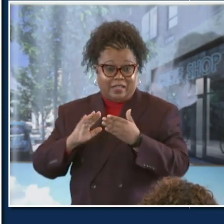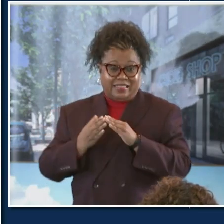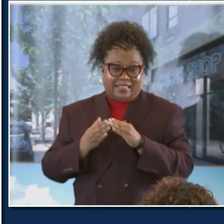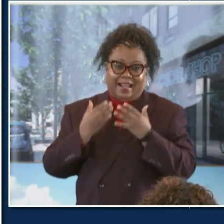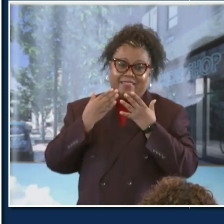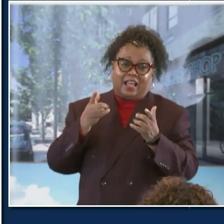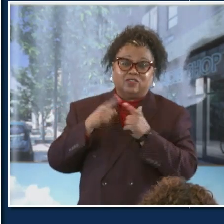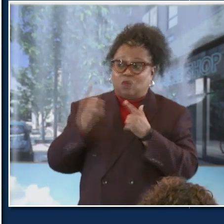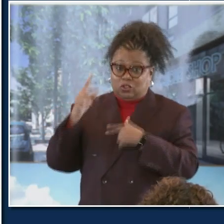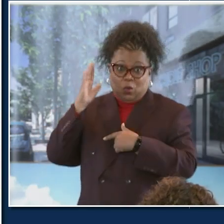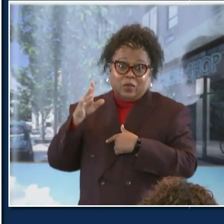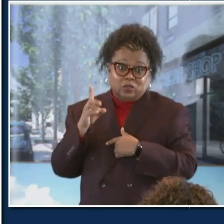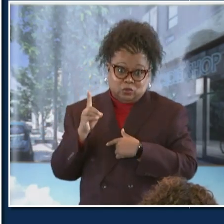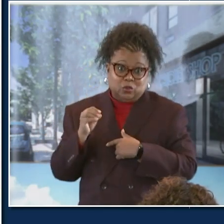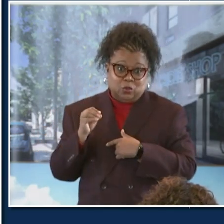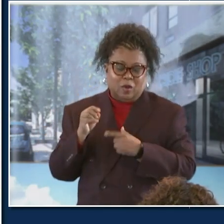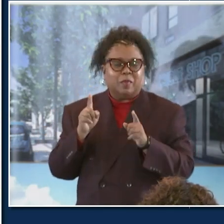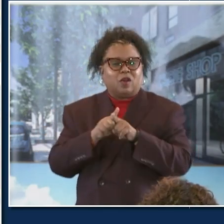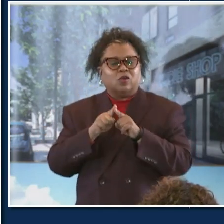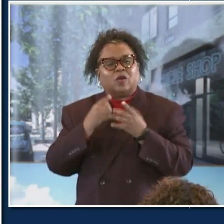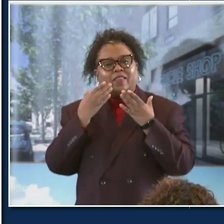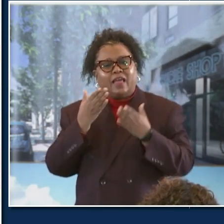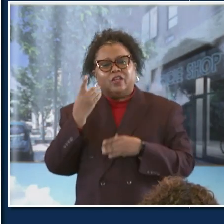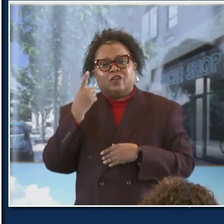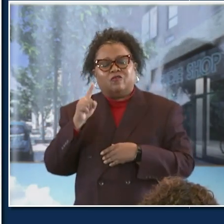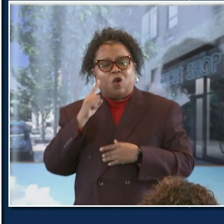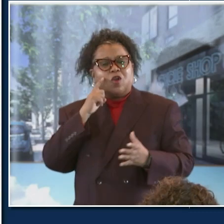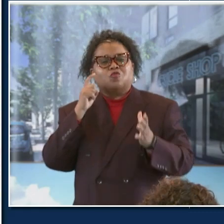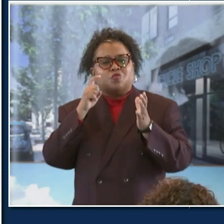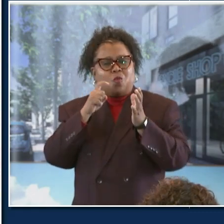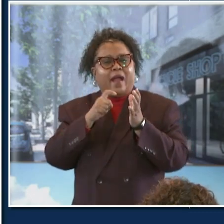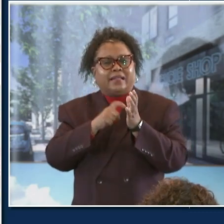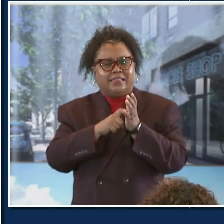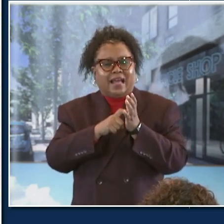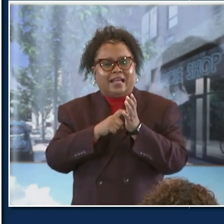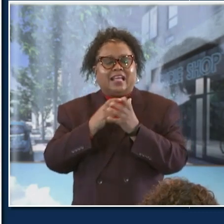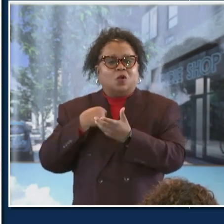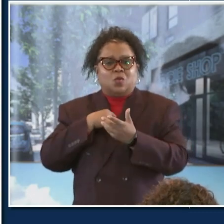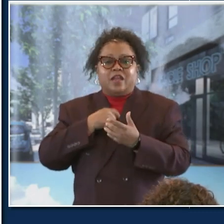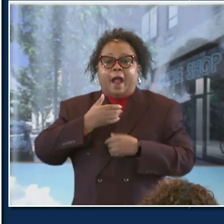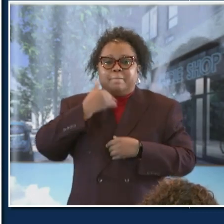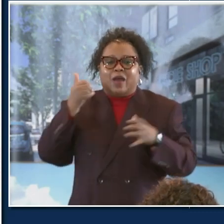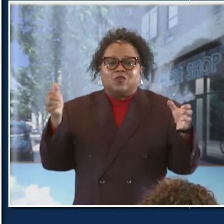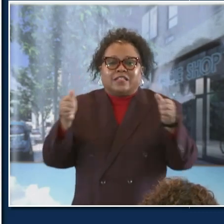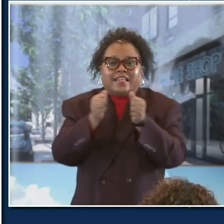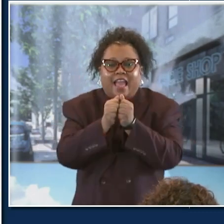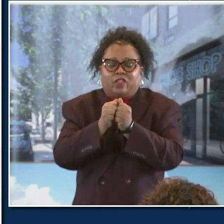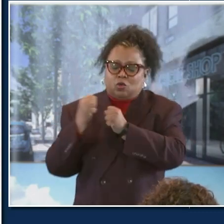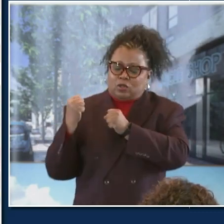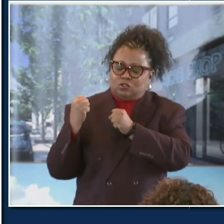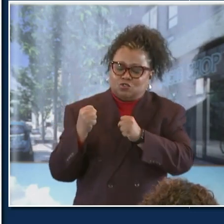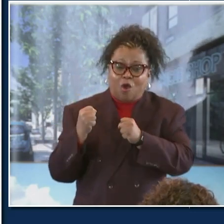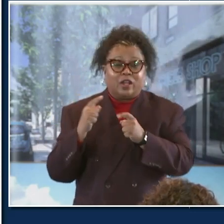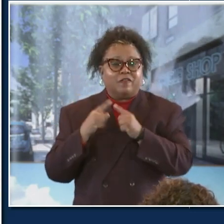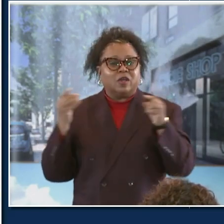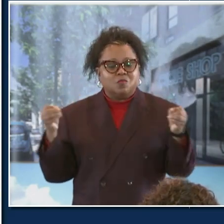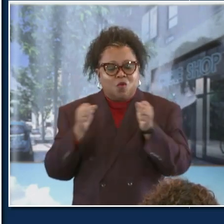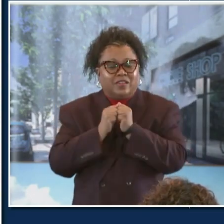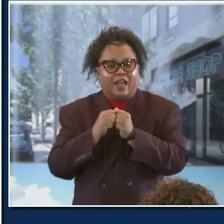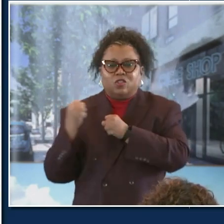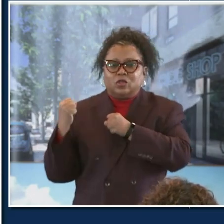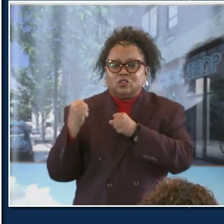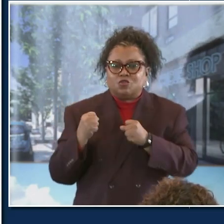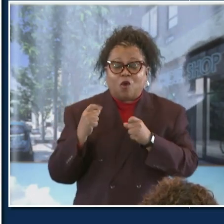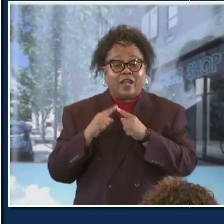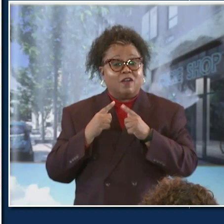you for what you will be doing, but also thank you for recognizing that we are better together, that we are stronger if we move together. We're